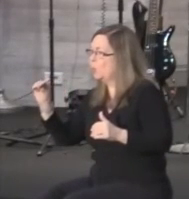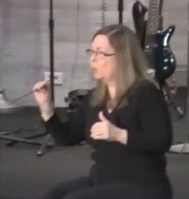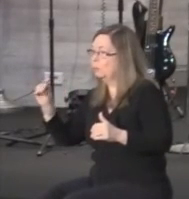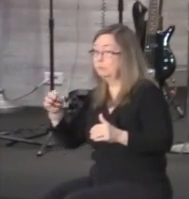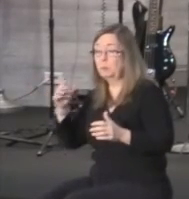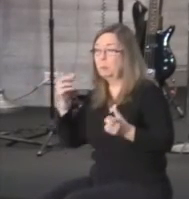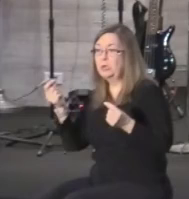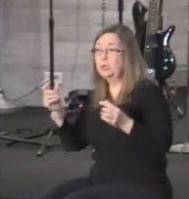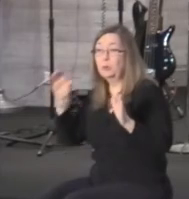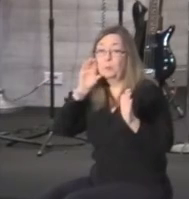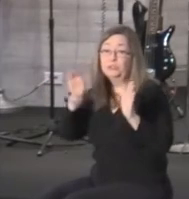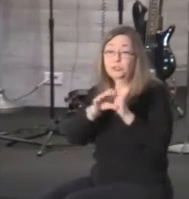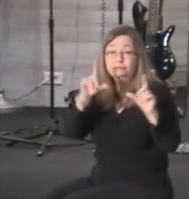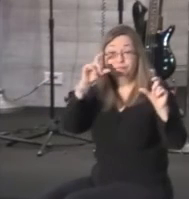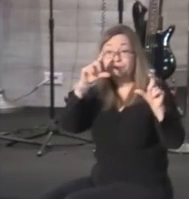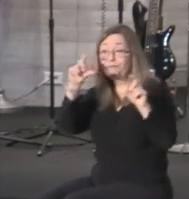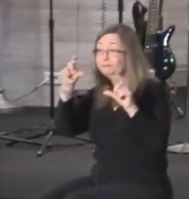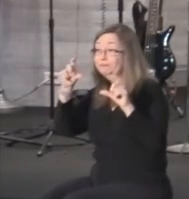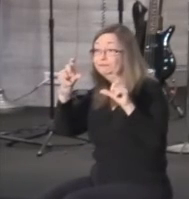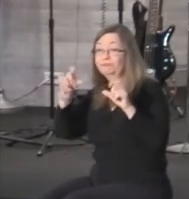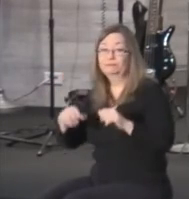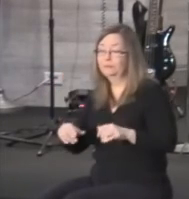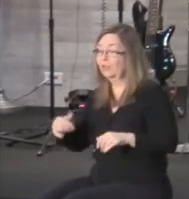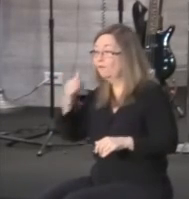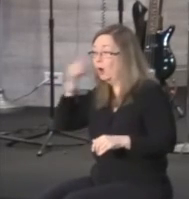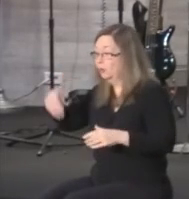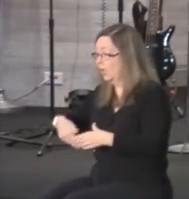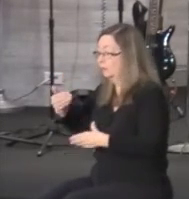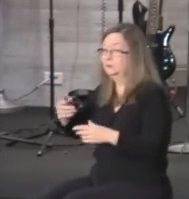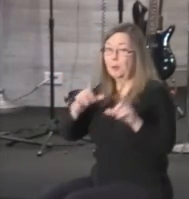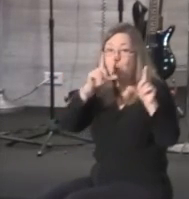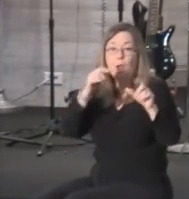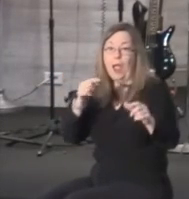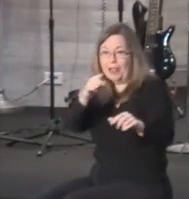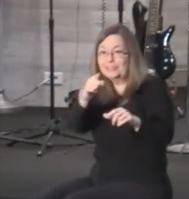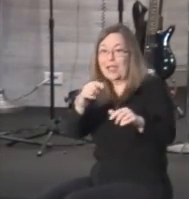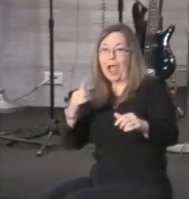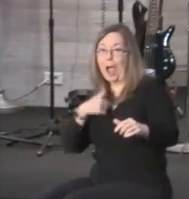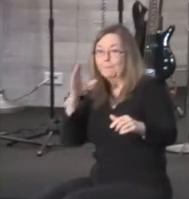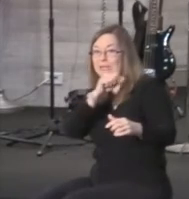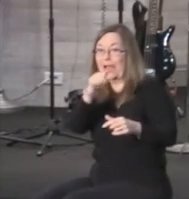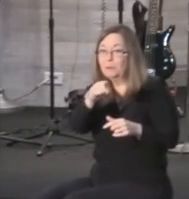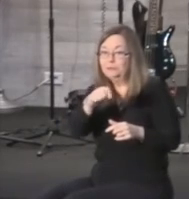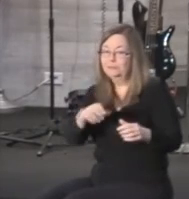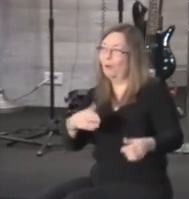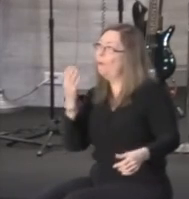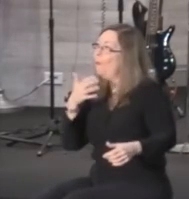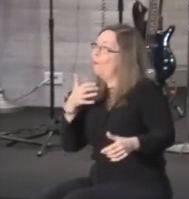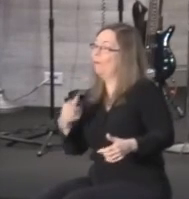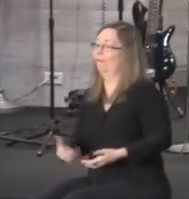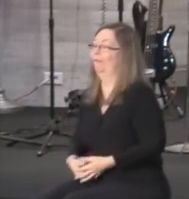Take pictures? Get your phone out and take pictures? Look at this one I missed. Ho ho!